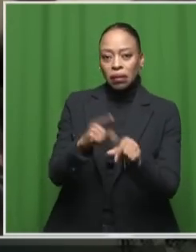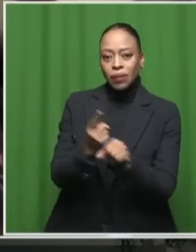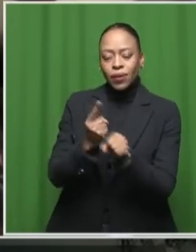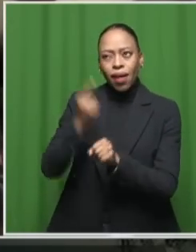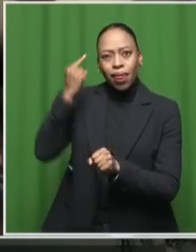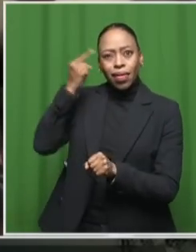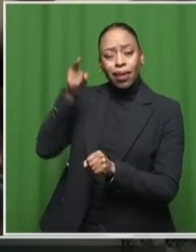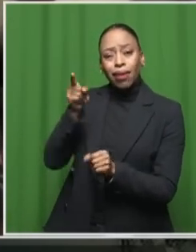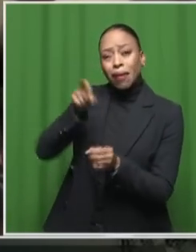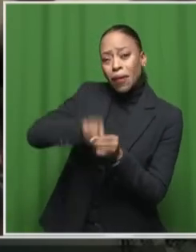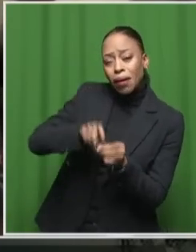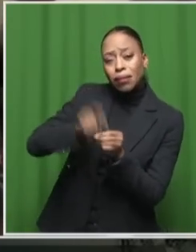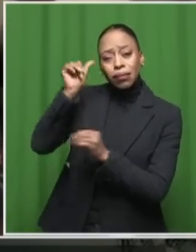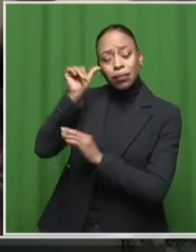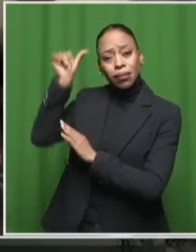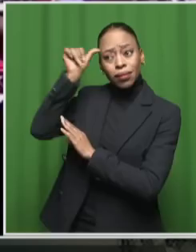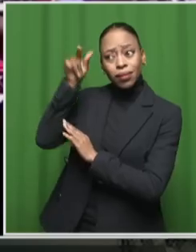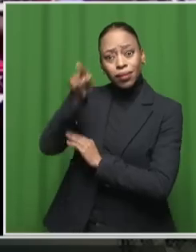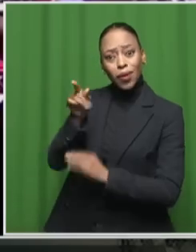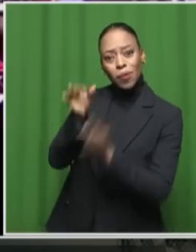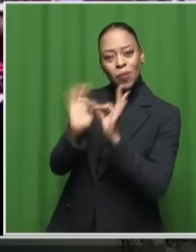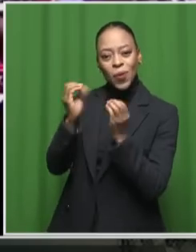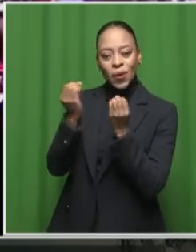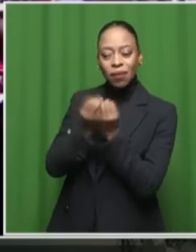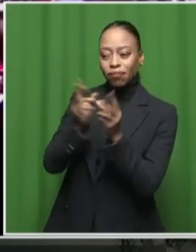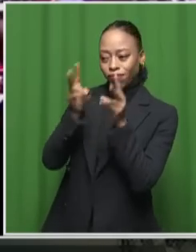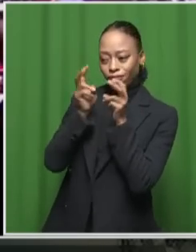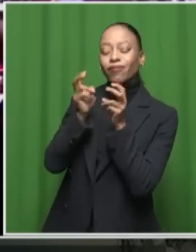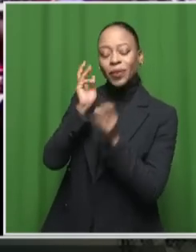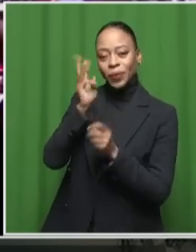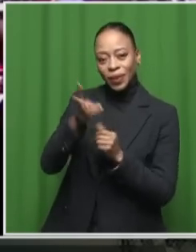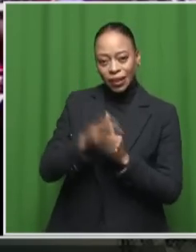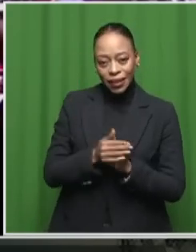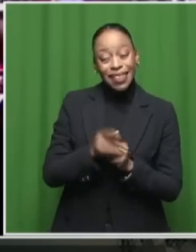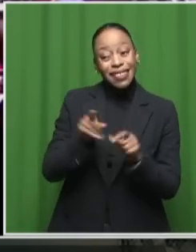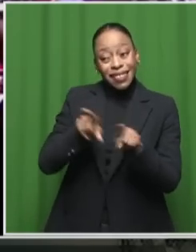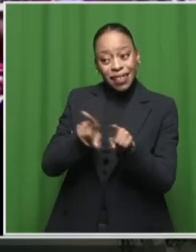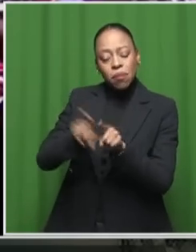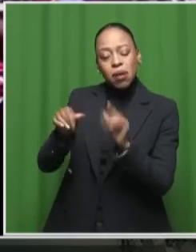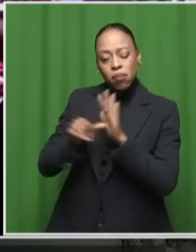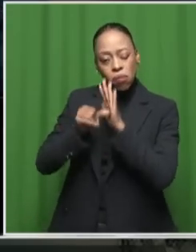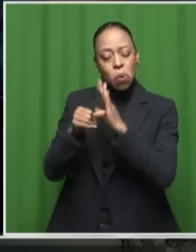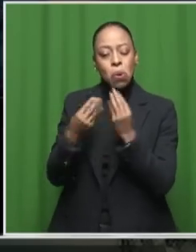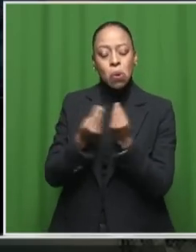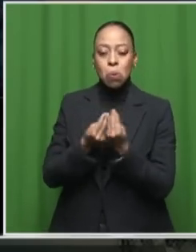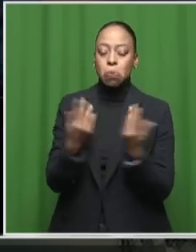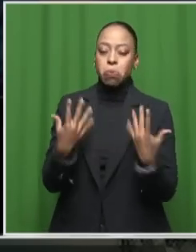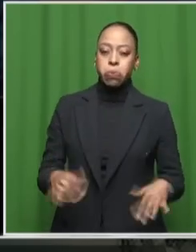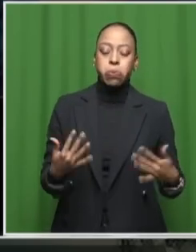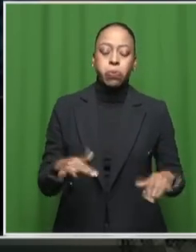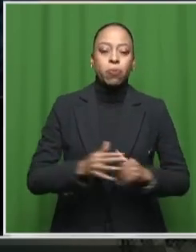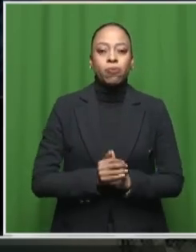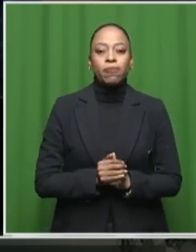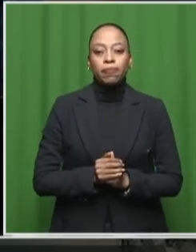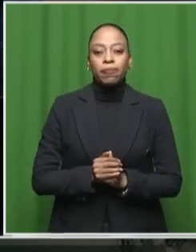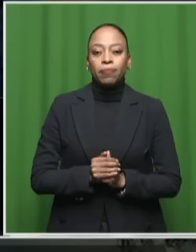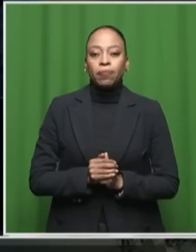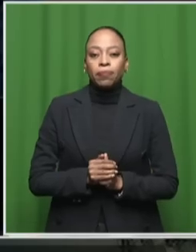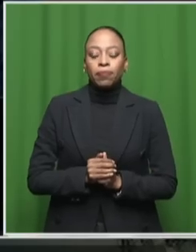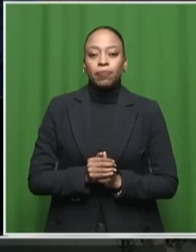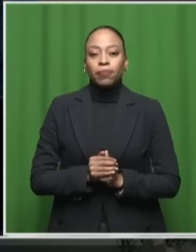the quality of maturity is going to be the determinant of what happens. I think it's also important,